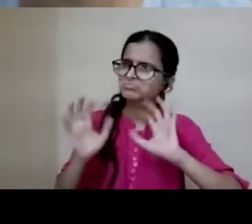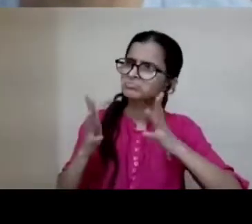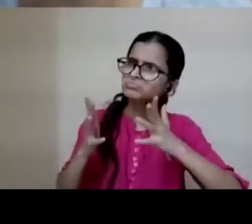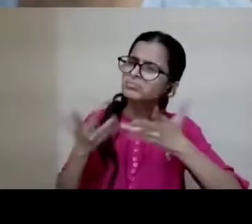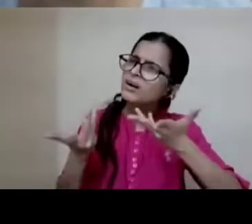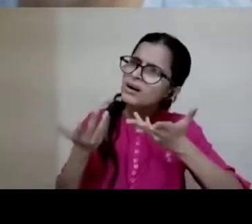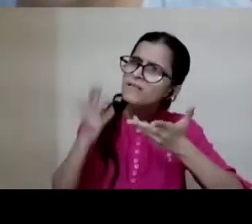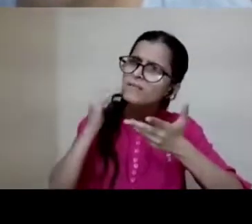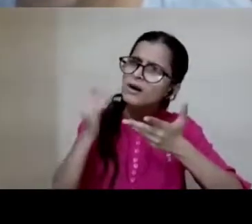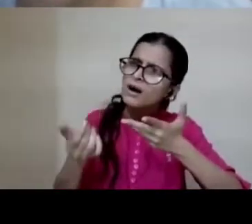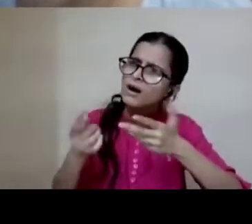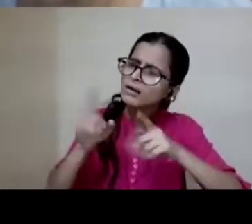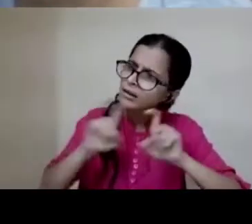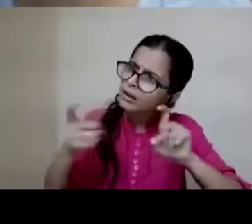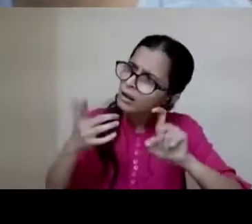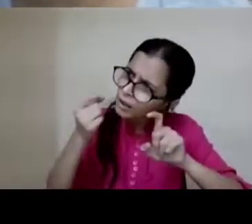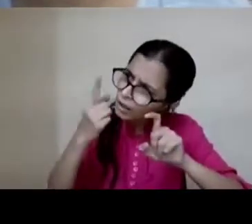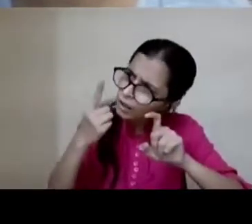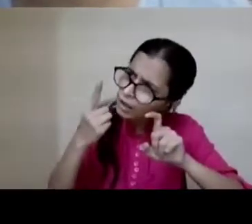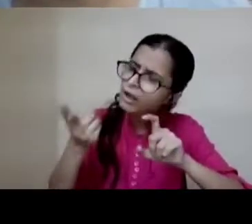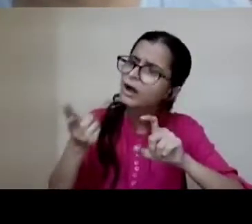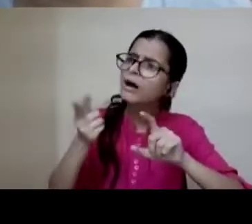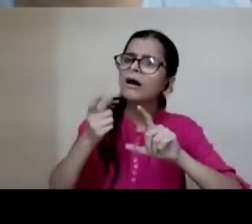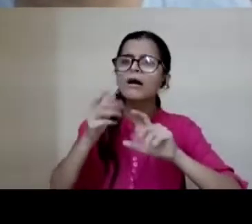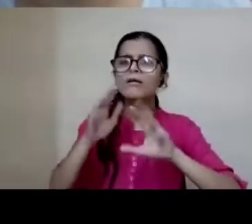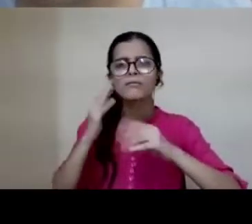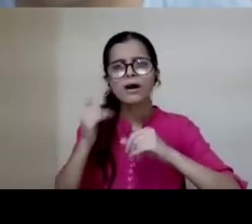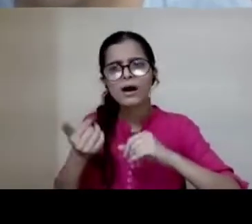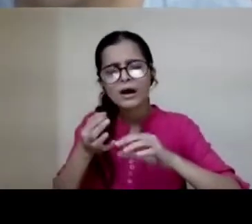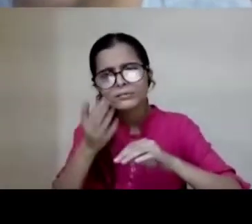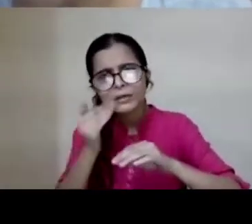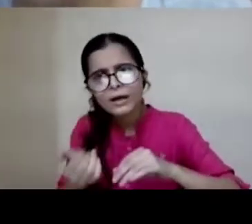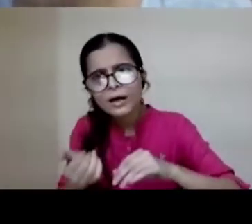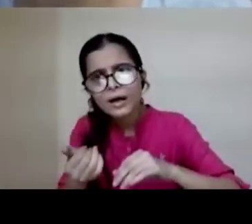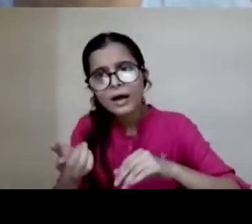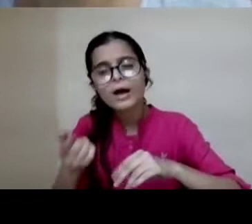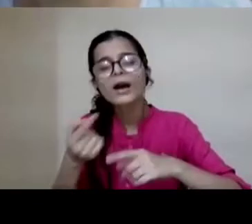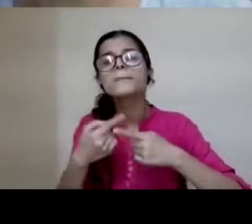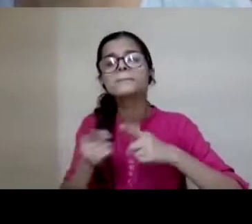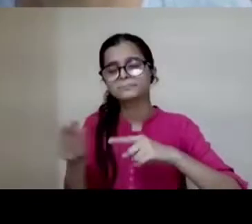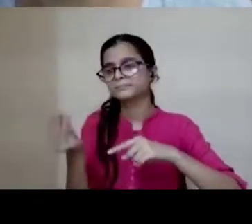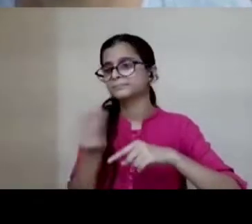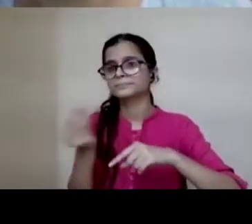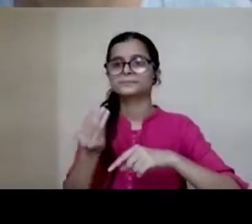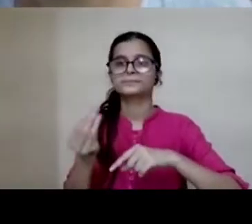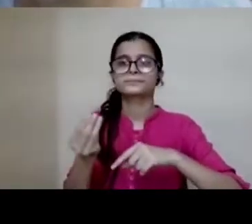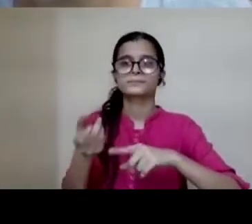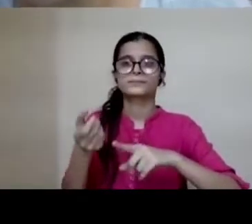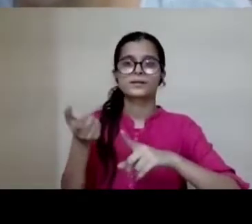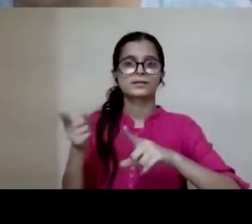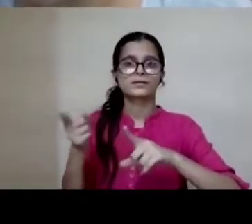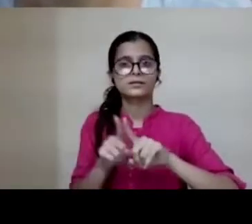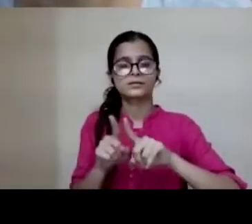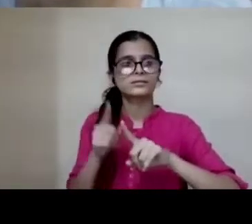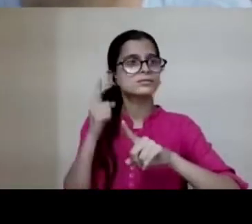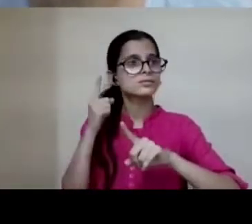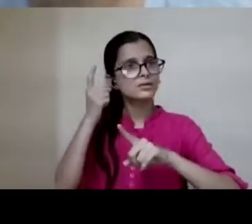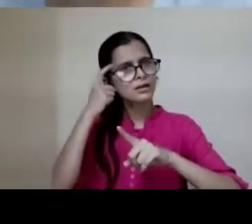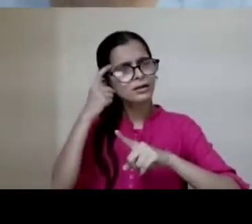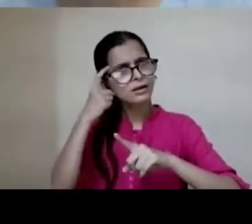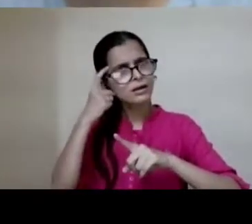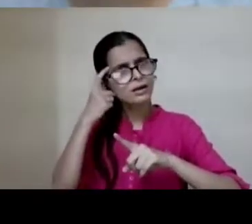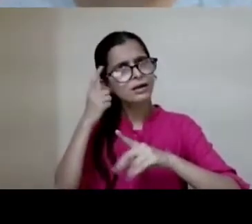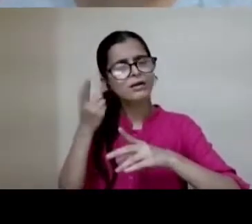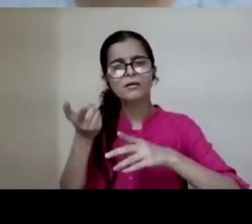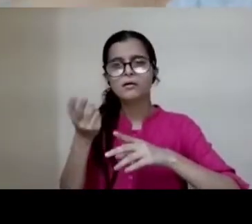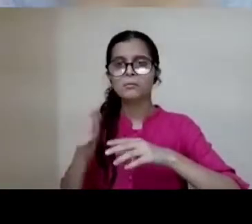you asking for it. But you ask for it because it's taken for granted that people who don't possess soundness of mind, of course, which is a